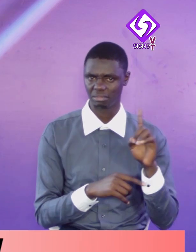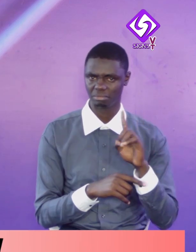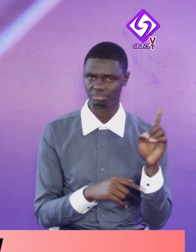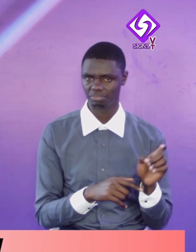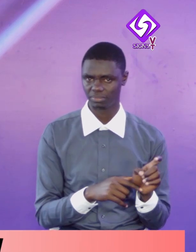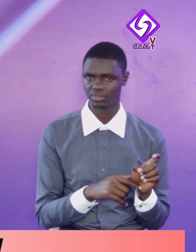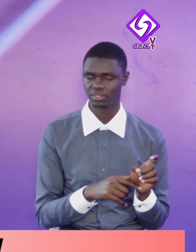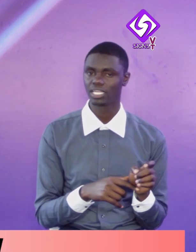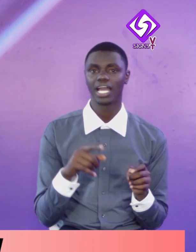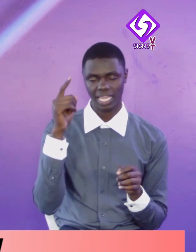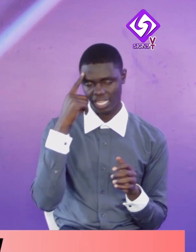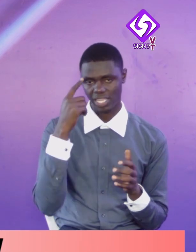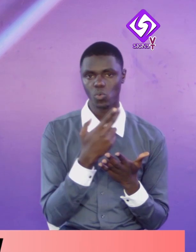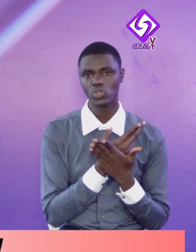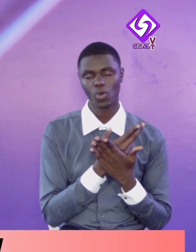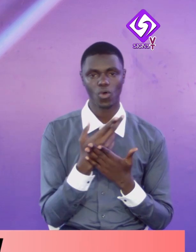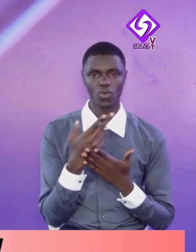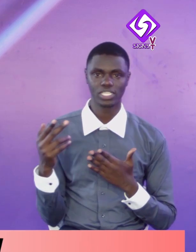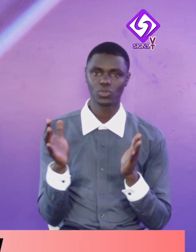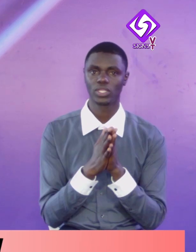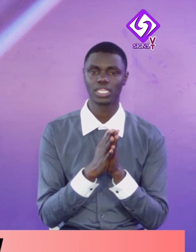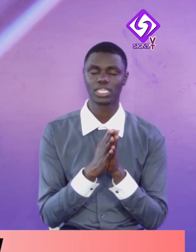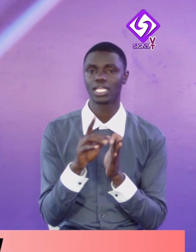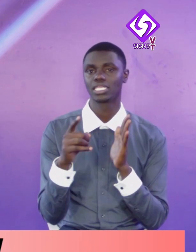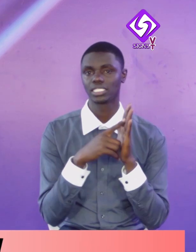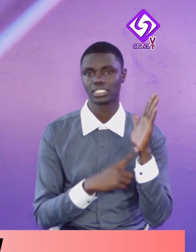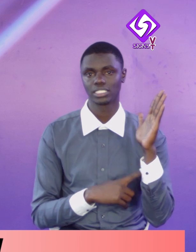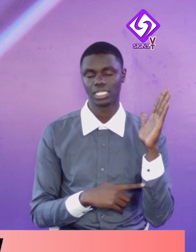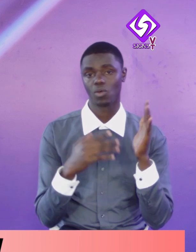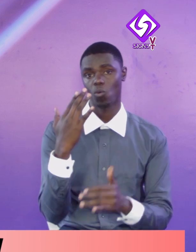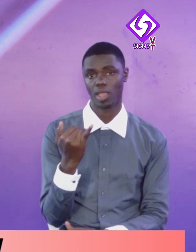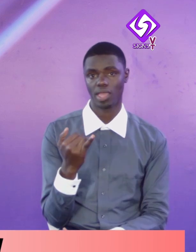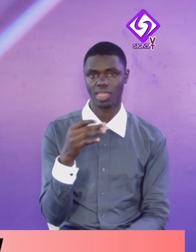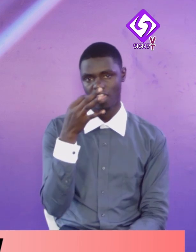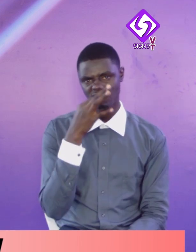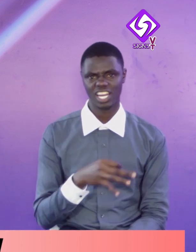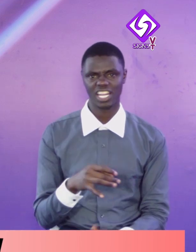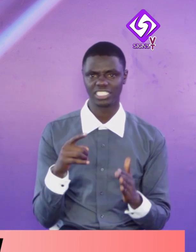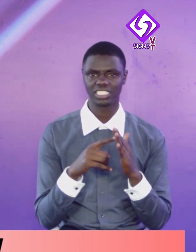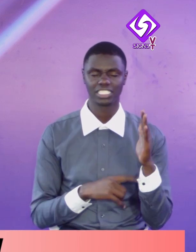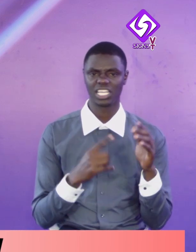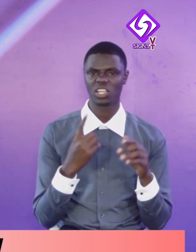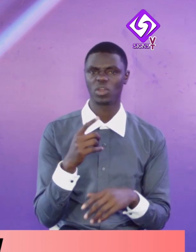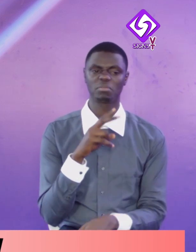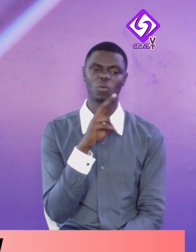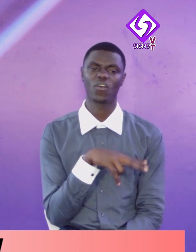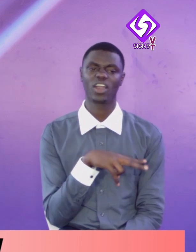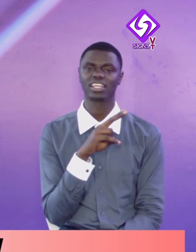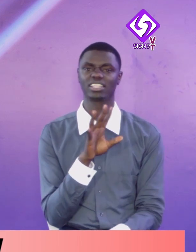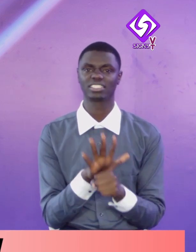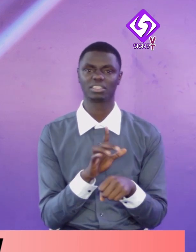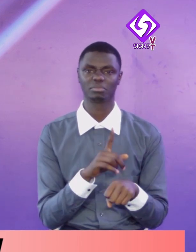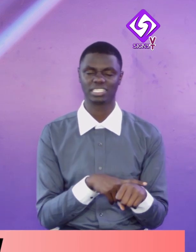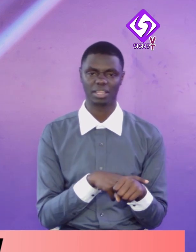was brutally honest with this league, because France League 1 has been underrated most of the times.